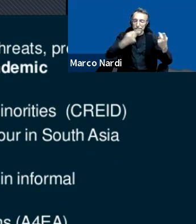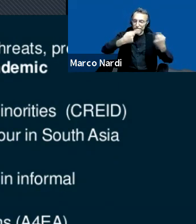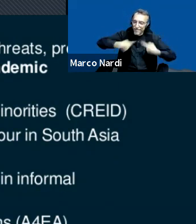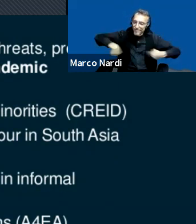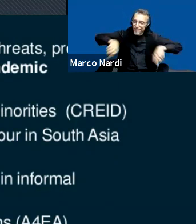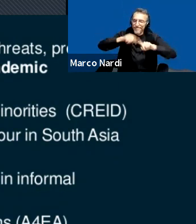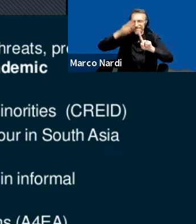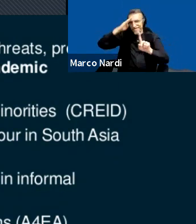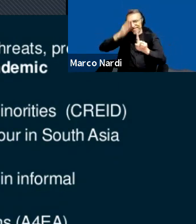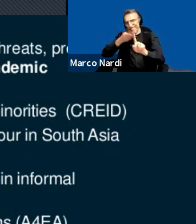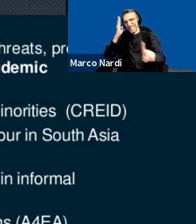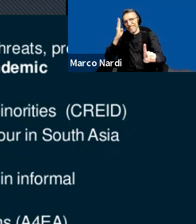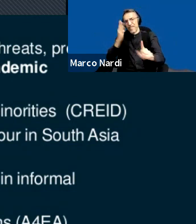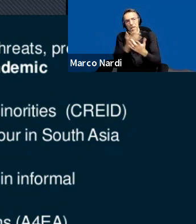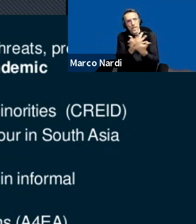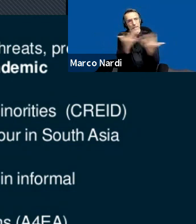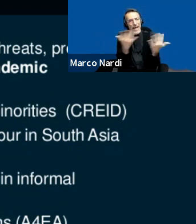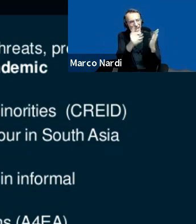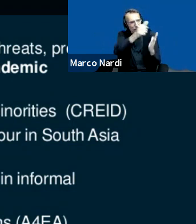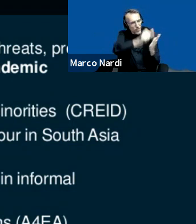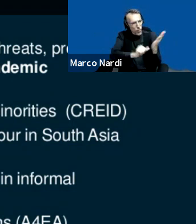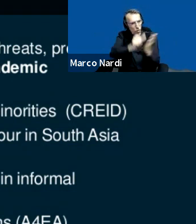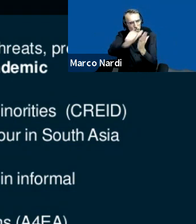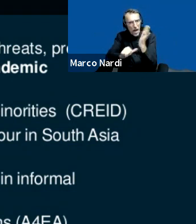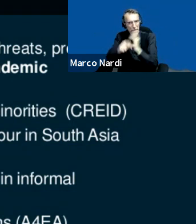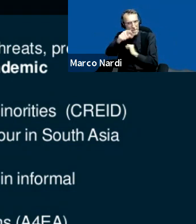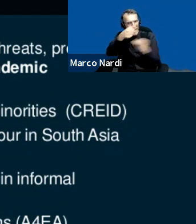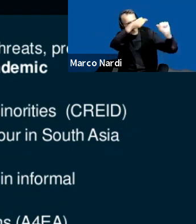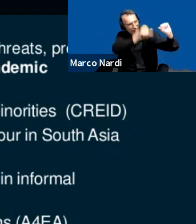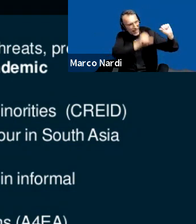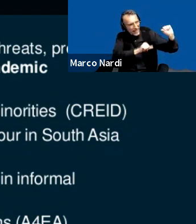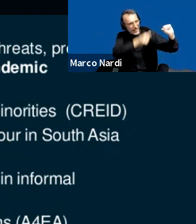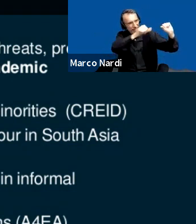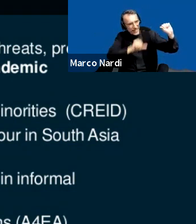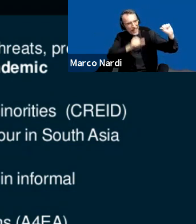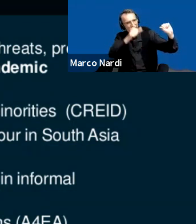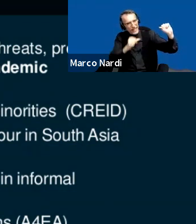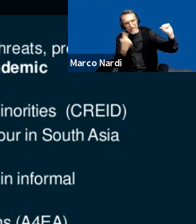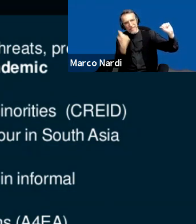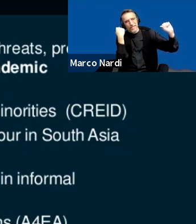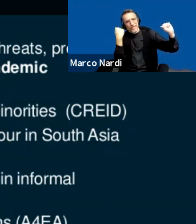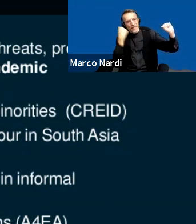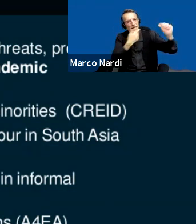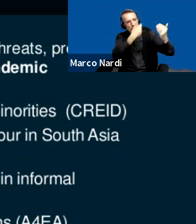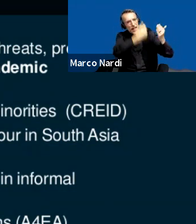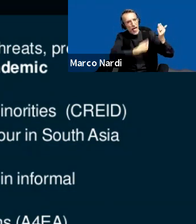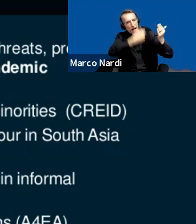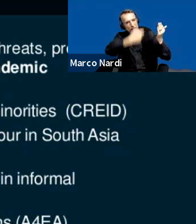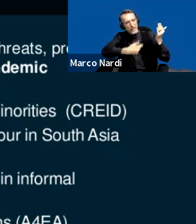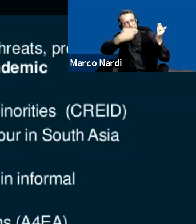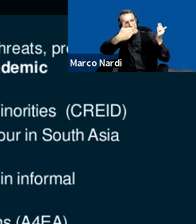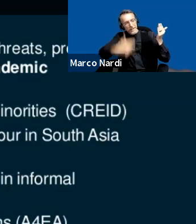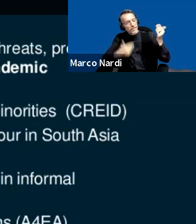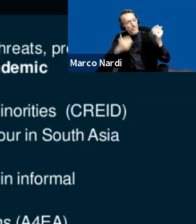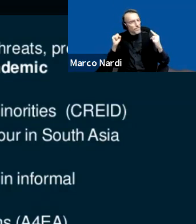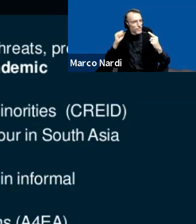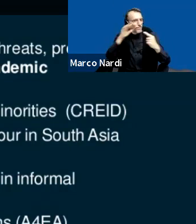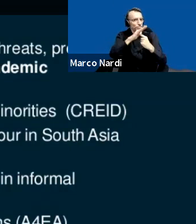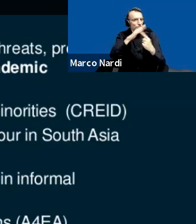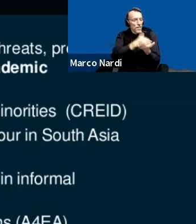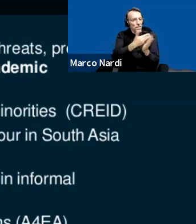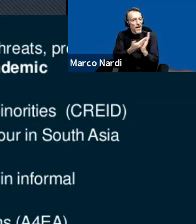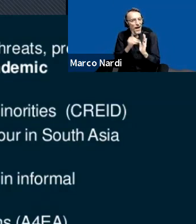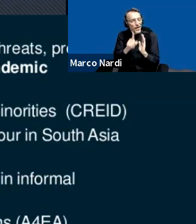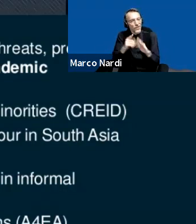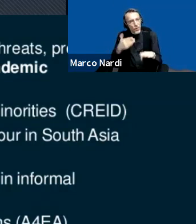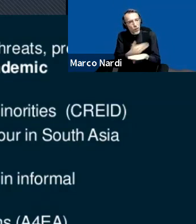not most, of the programmes that you saw listed on my earlier slides have pivoted at least part of their work to